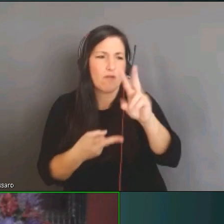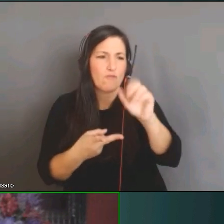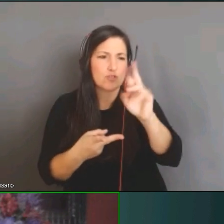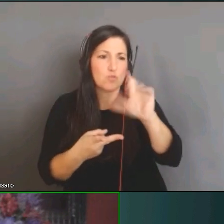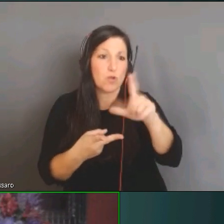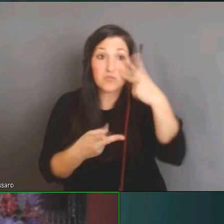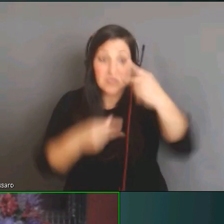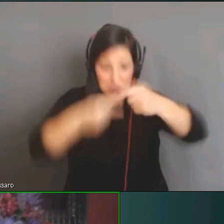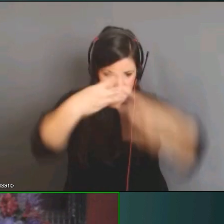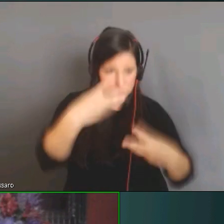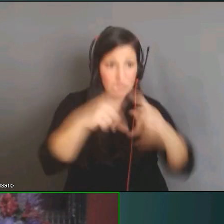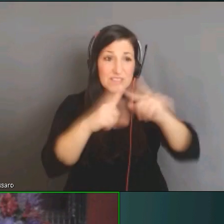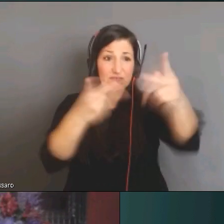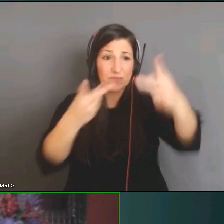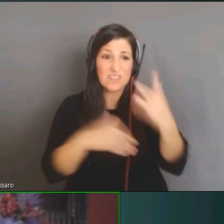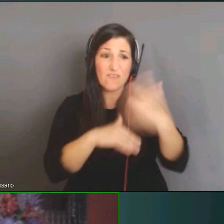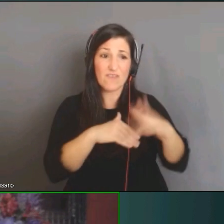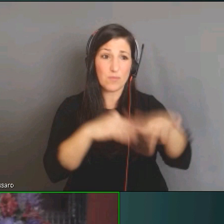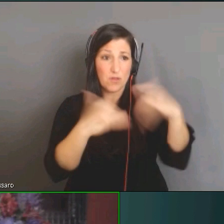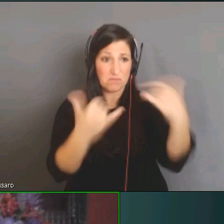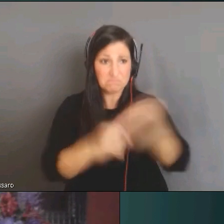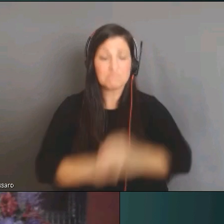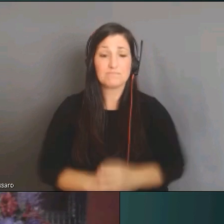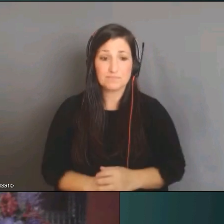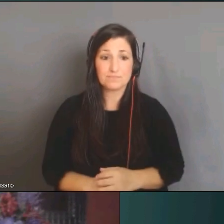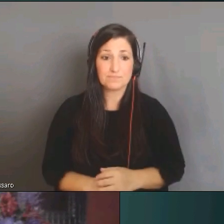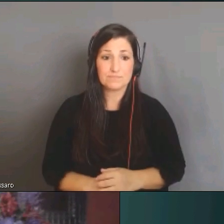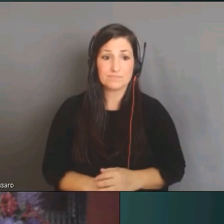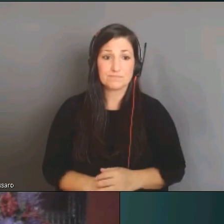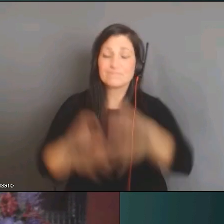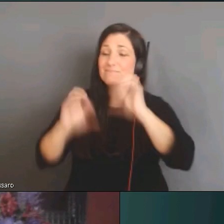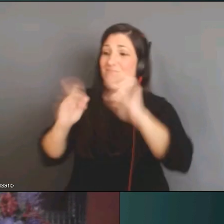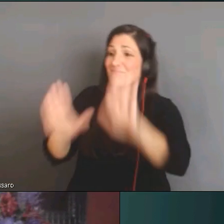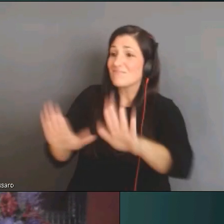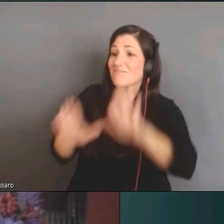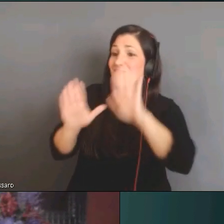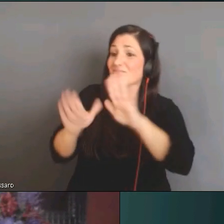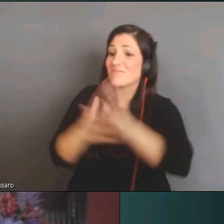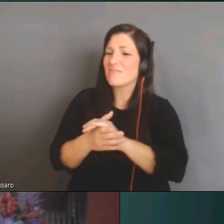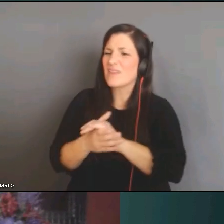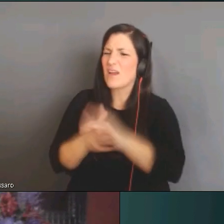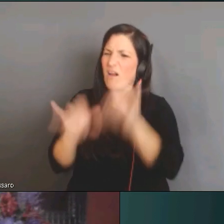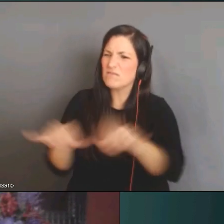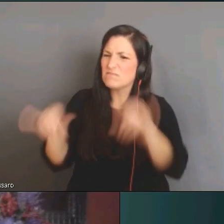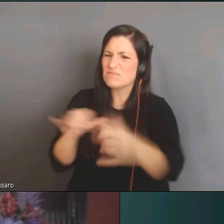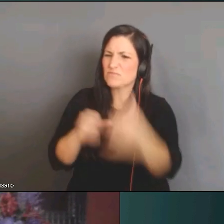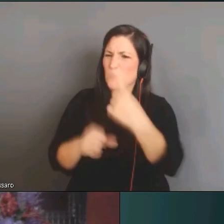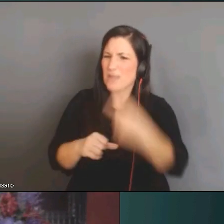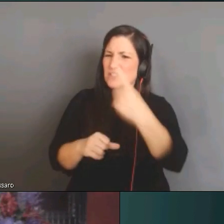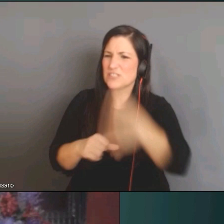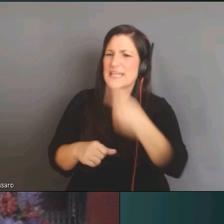time. Fantastic. Now, a common question that I'm seeing in the chat is, are there